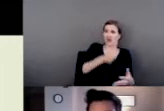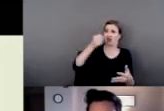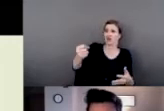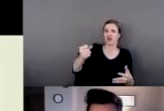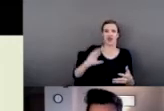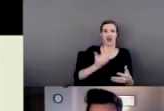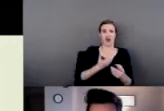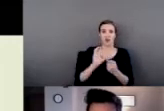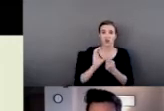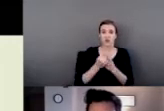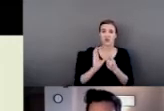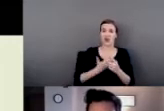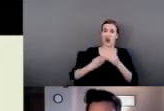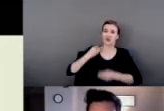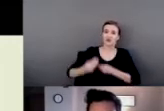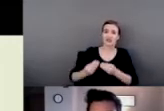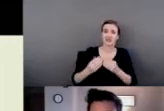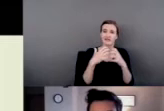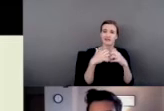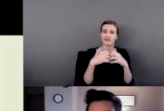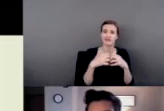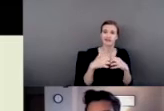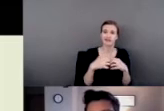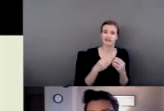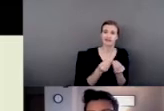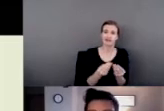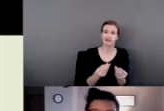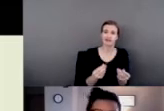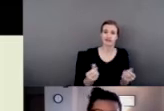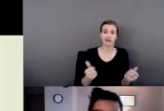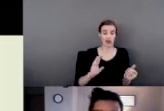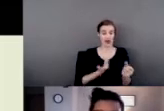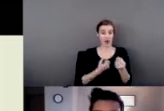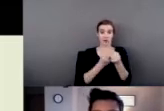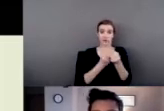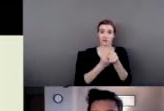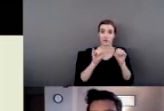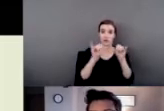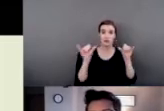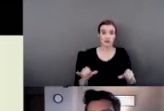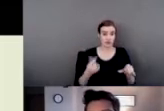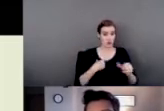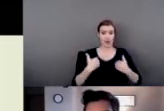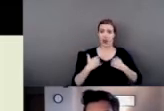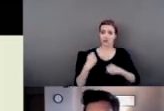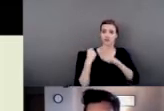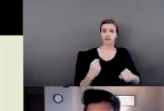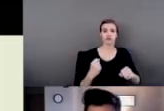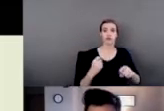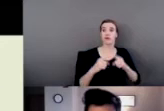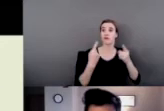also broken down our support systems. When the children are removed and put in boarding schools, or were relocated